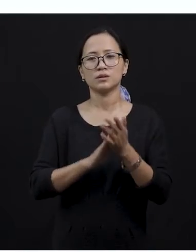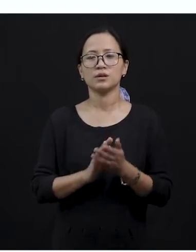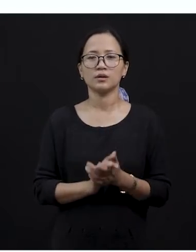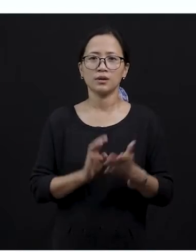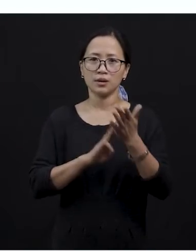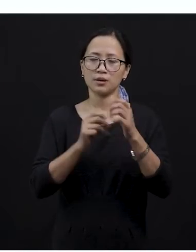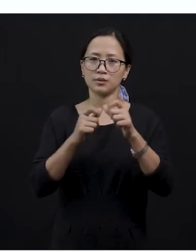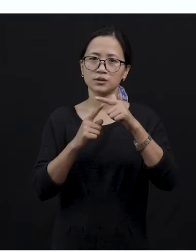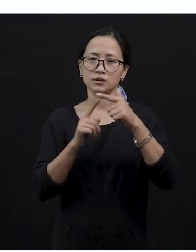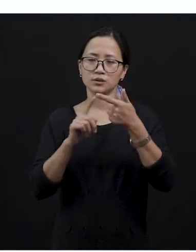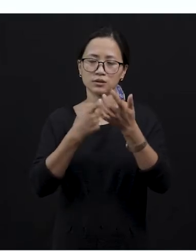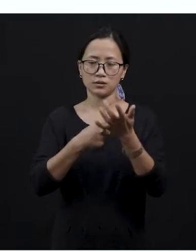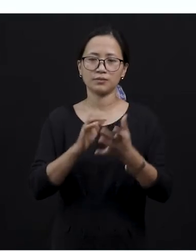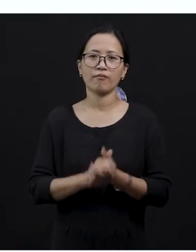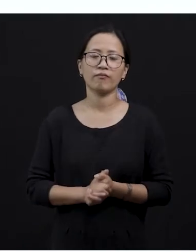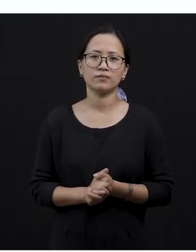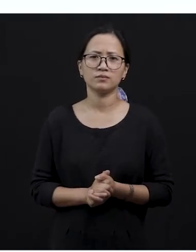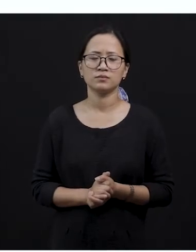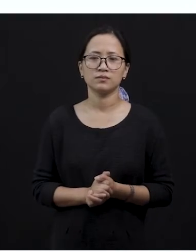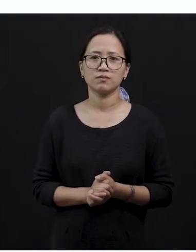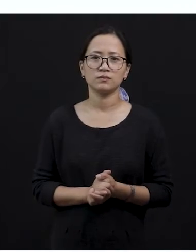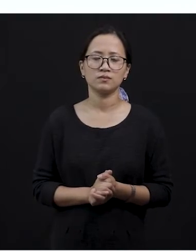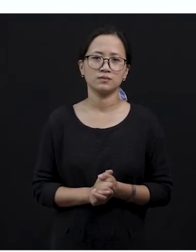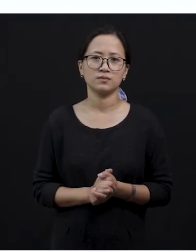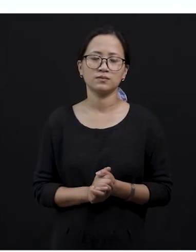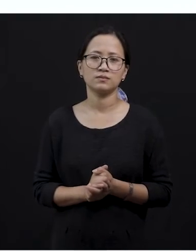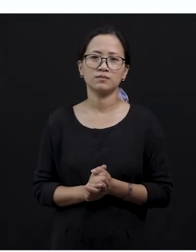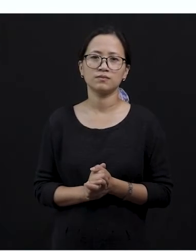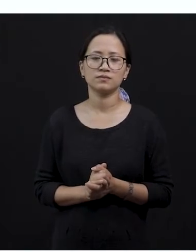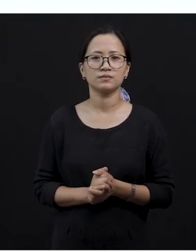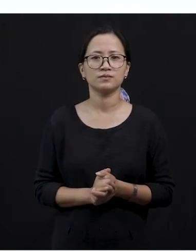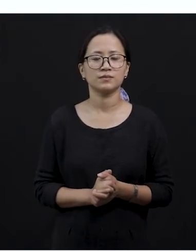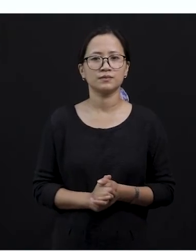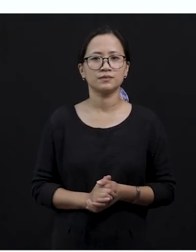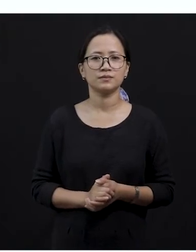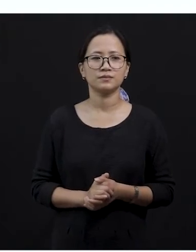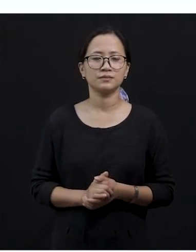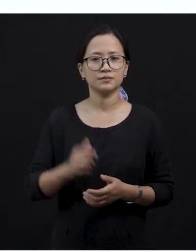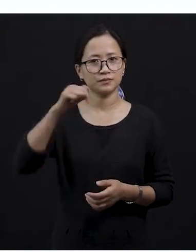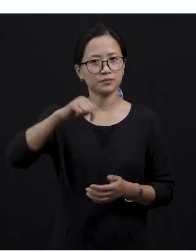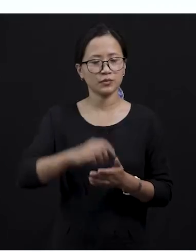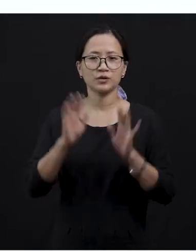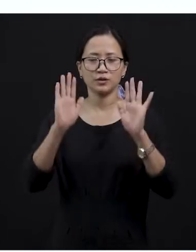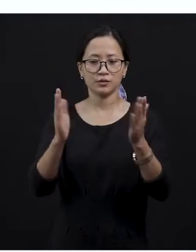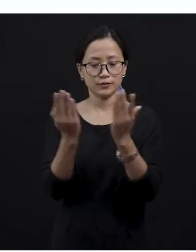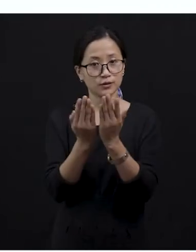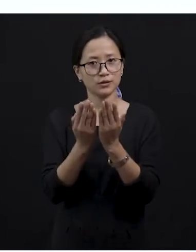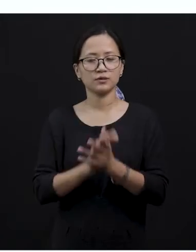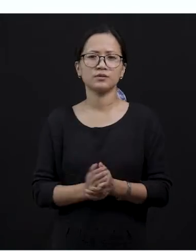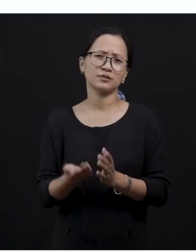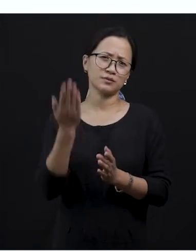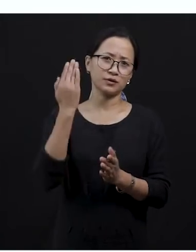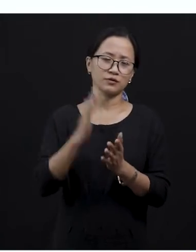occupies space and have weight are known as matter. So now we have studied from